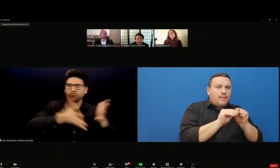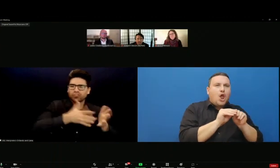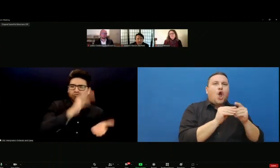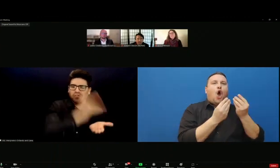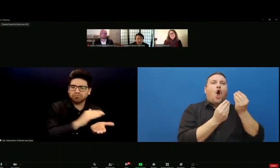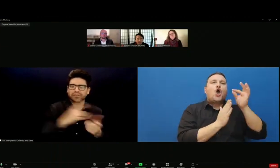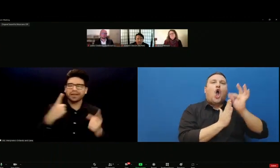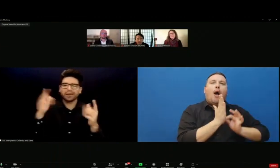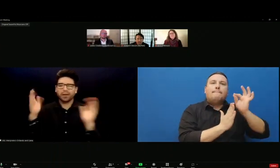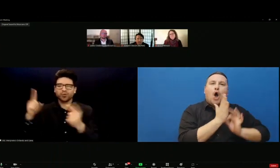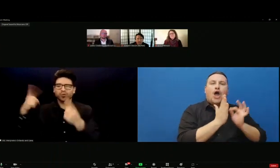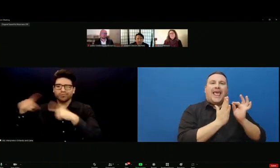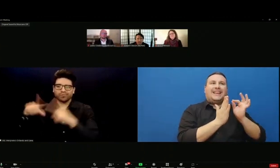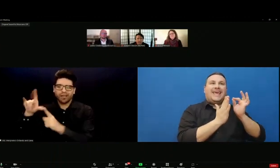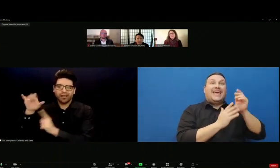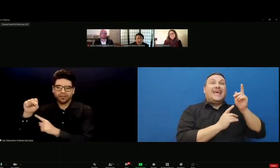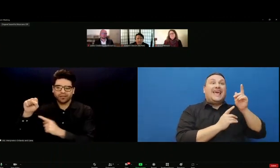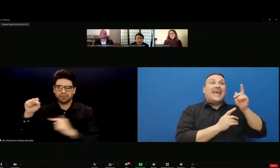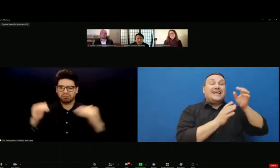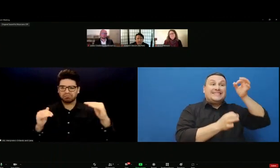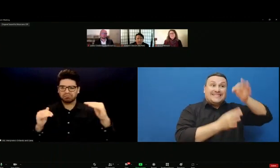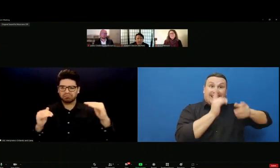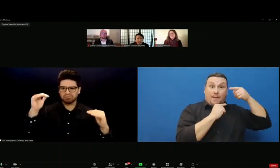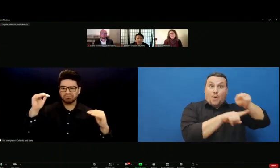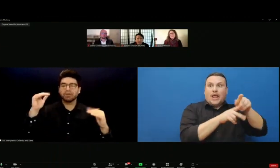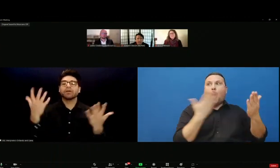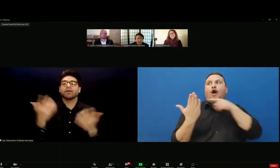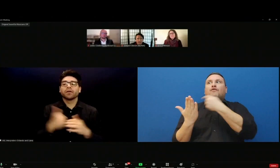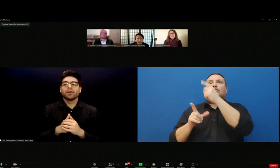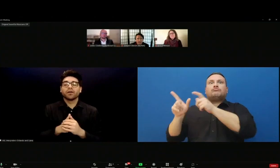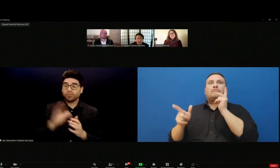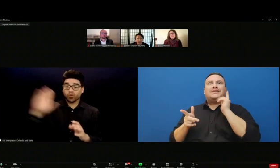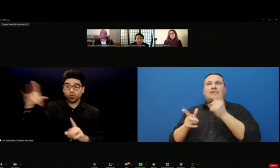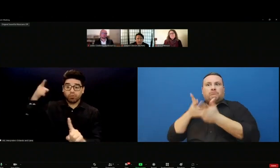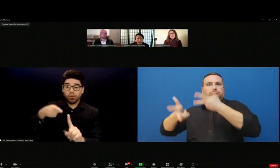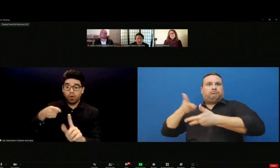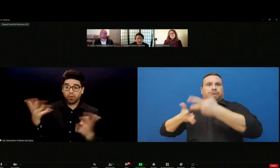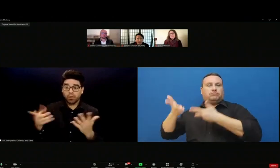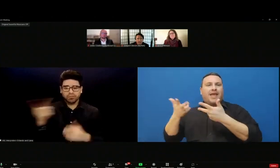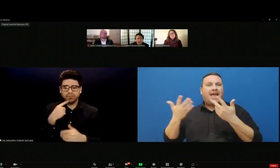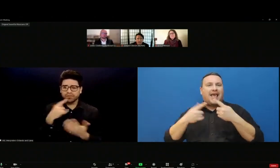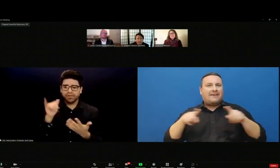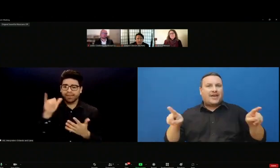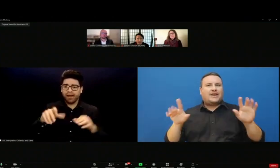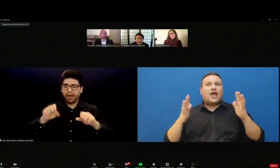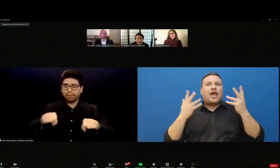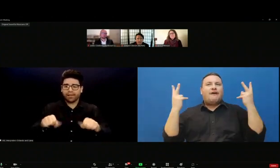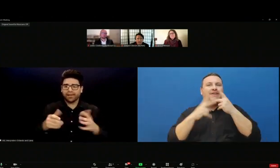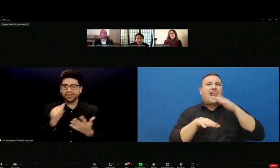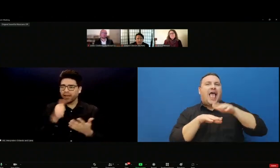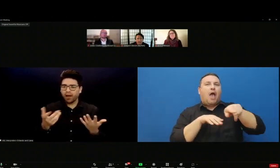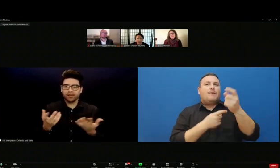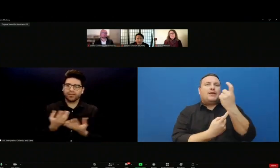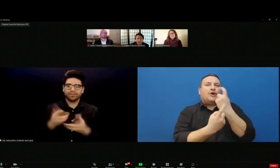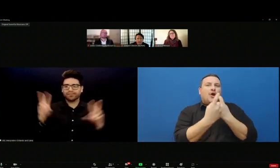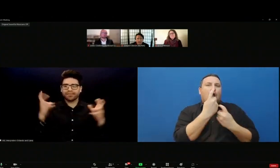simultaneously as list signers do. And so one of your points is that this ability doesn't come for free just by virtue of using